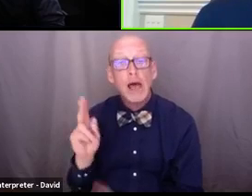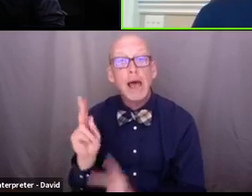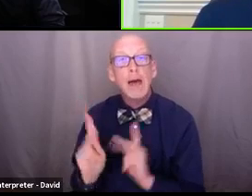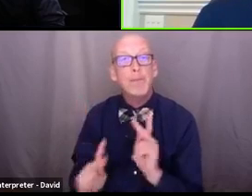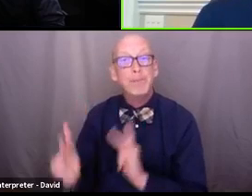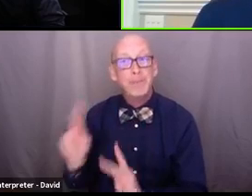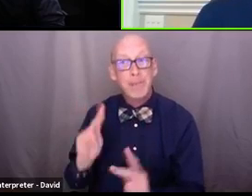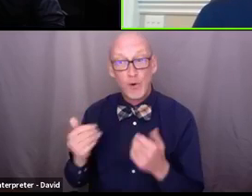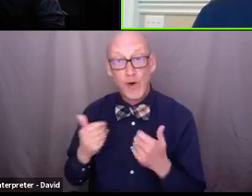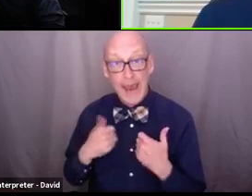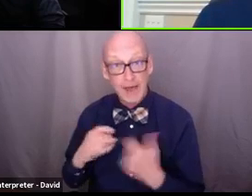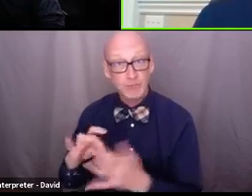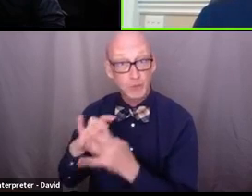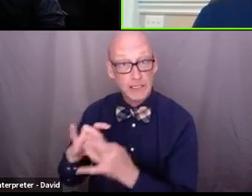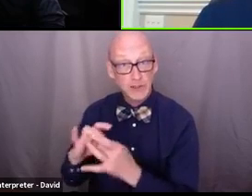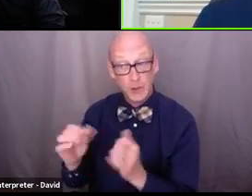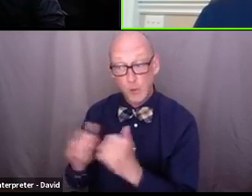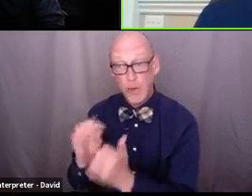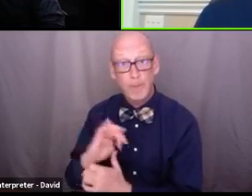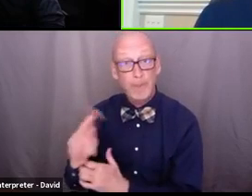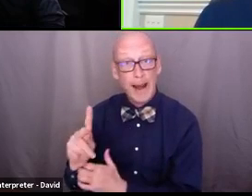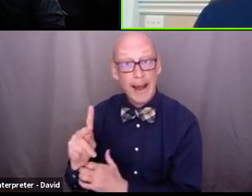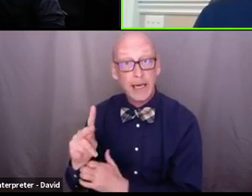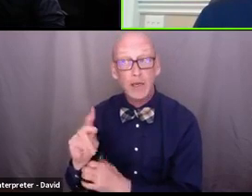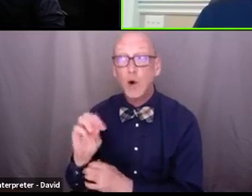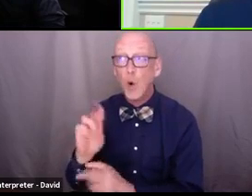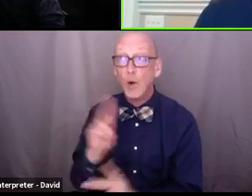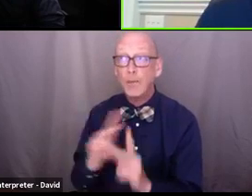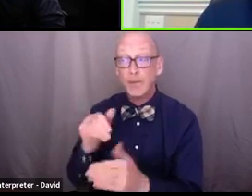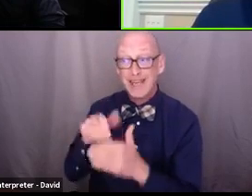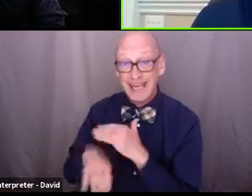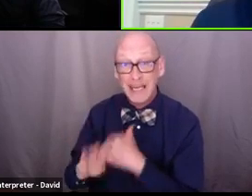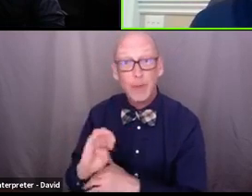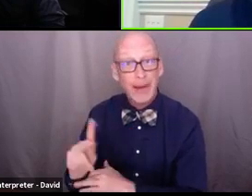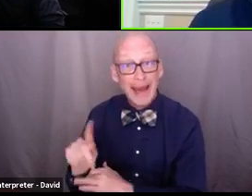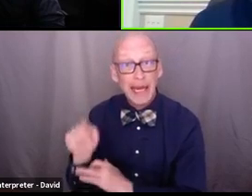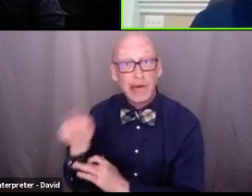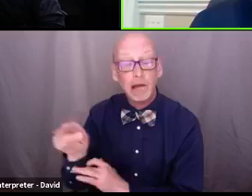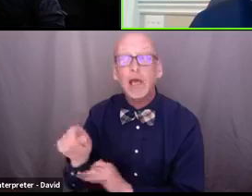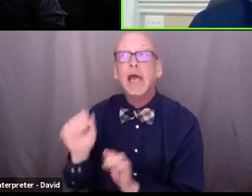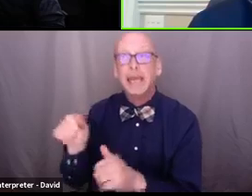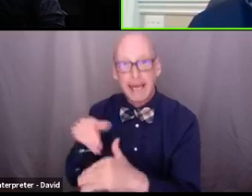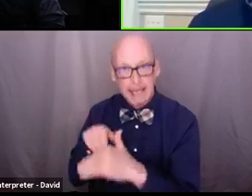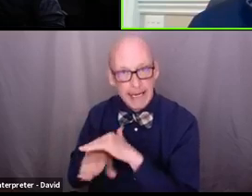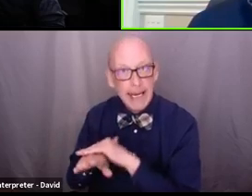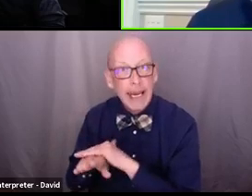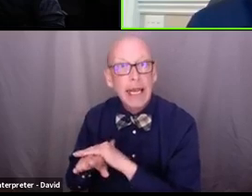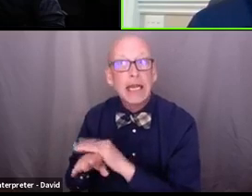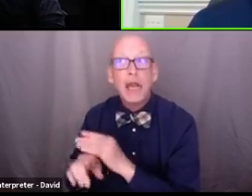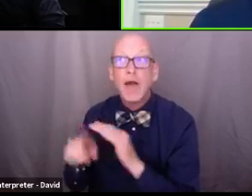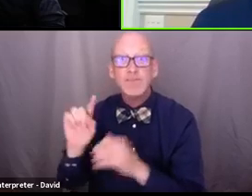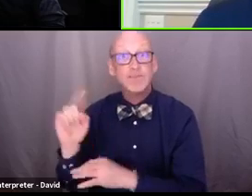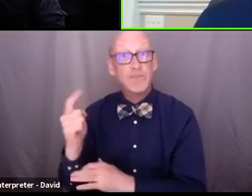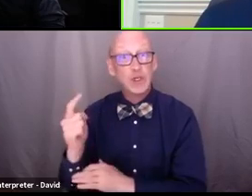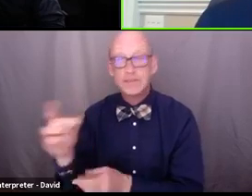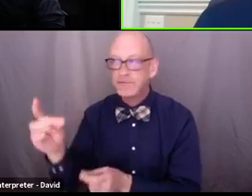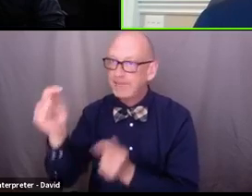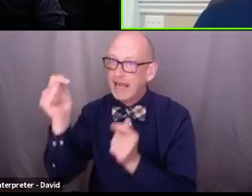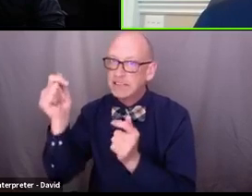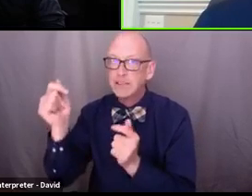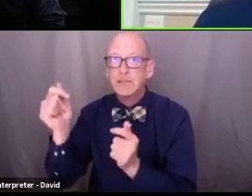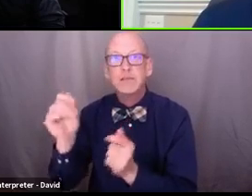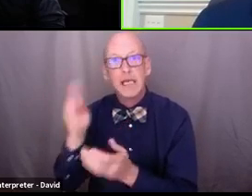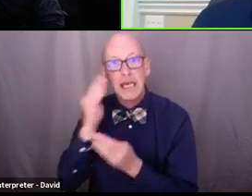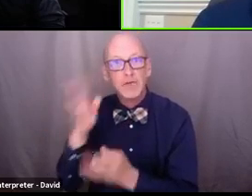the relationships with banks or people at the bank were able to actually get in first, get in fast. Their information